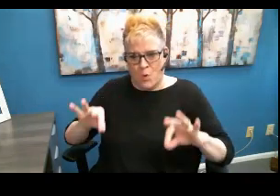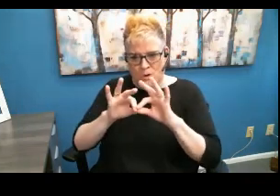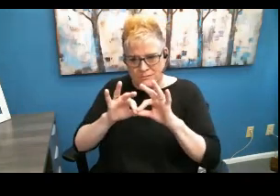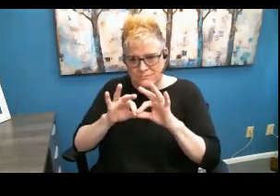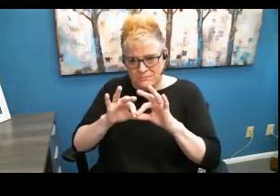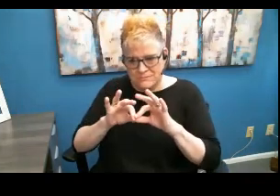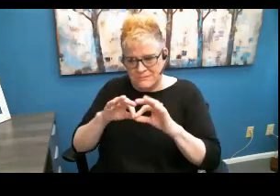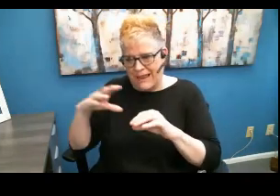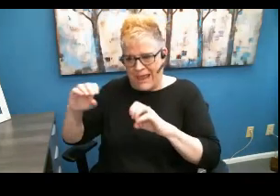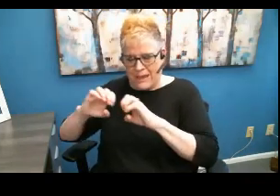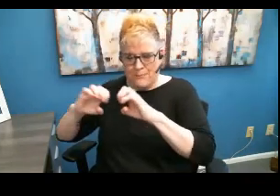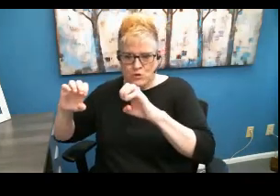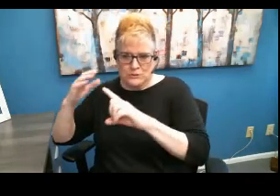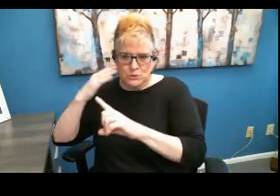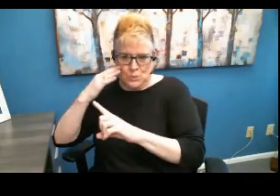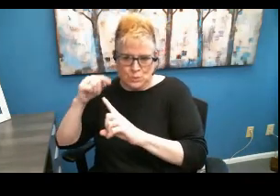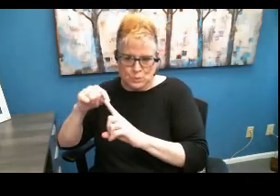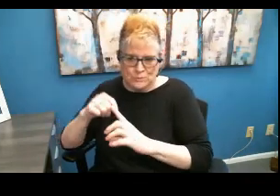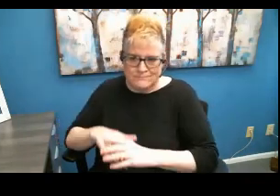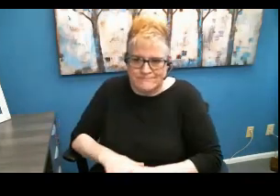standpoint.